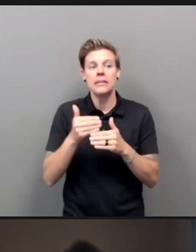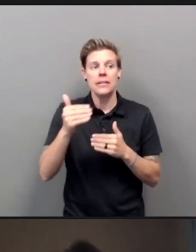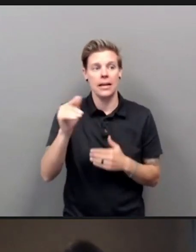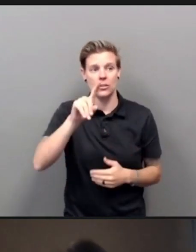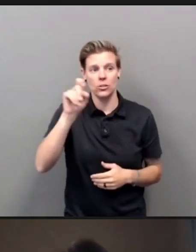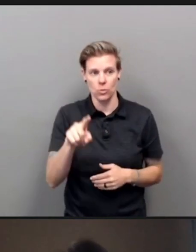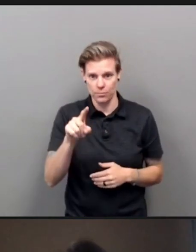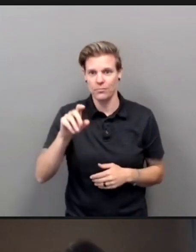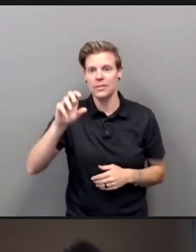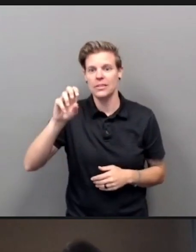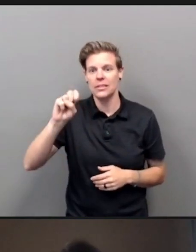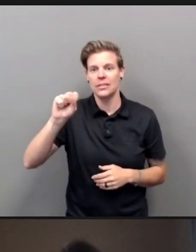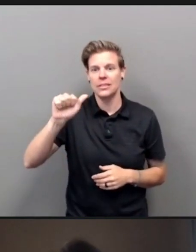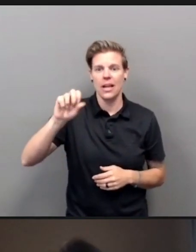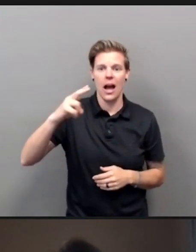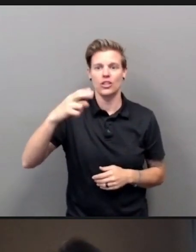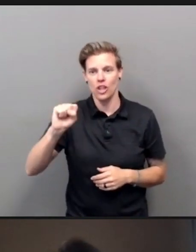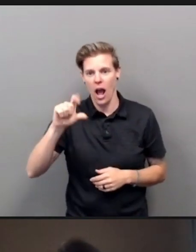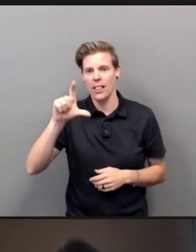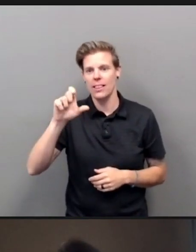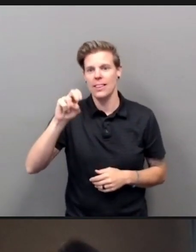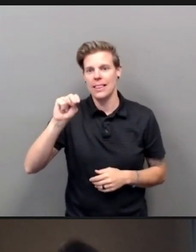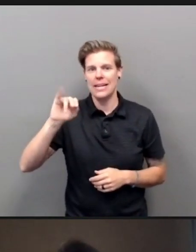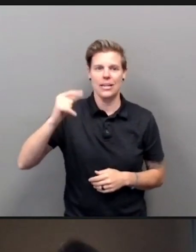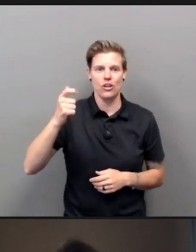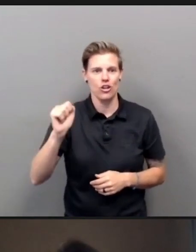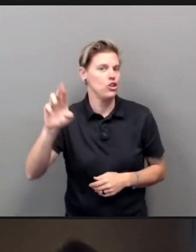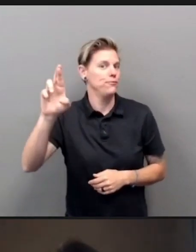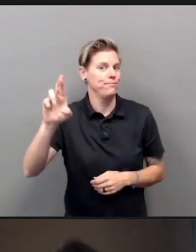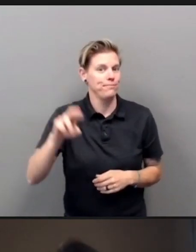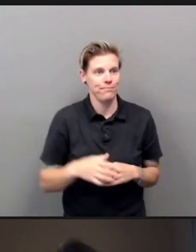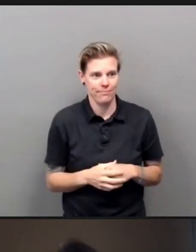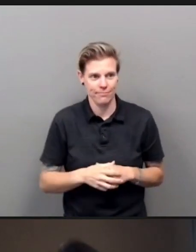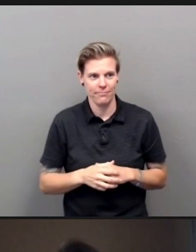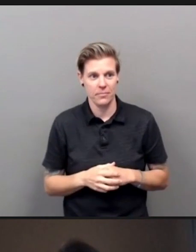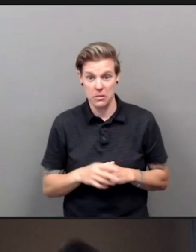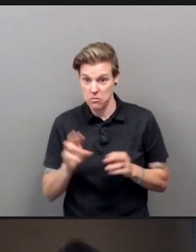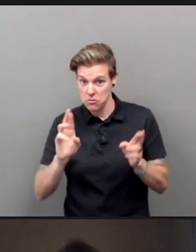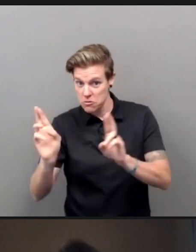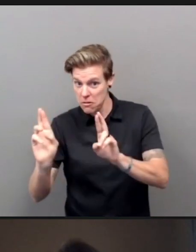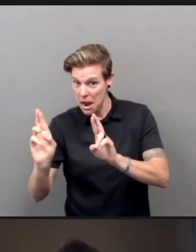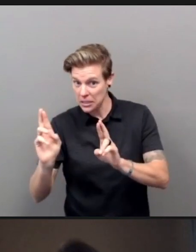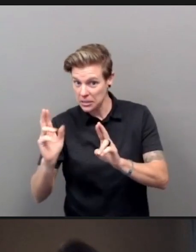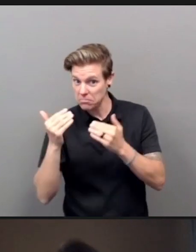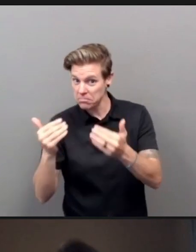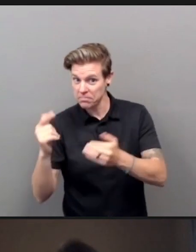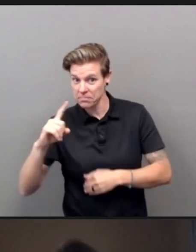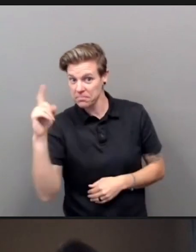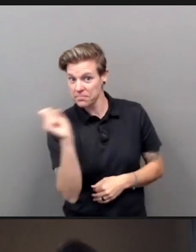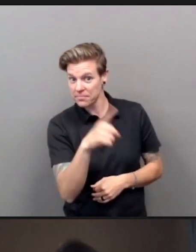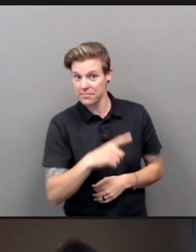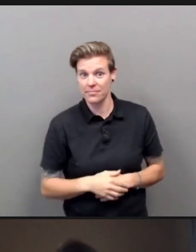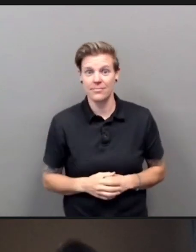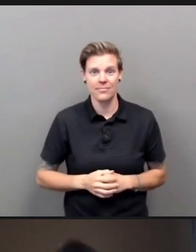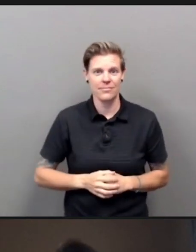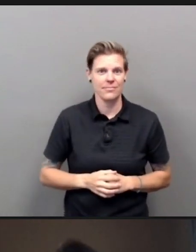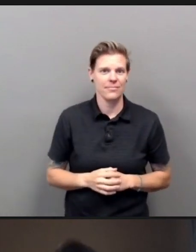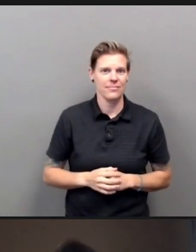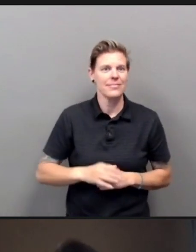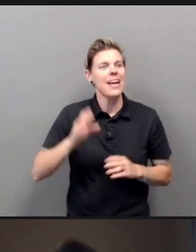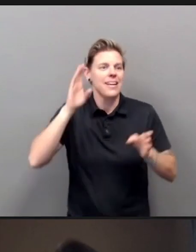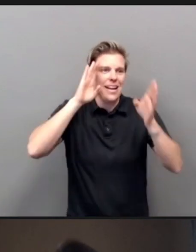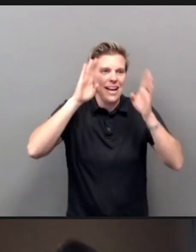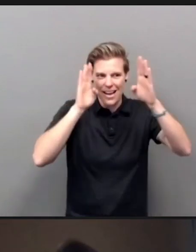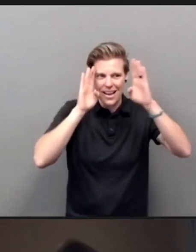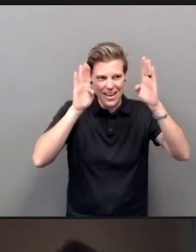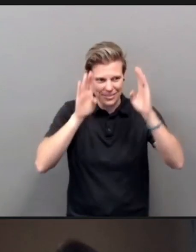Mike Smith, and then Julia Goldberg. Sasha, you should be unmuted and able to ask your question. Hi guys, thanks for squeezing me in. Sasha here